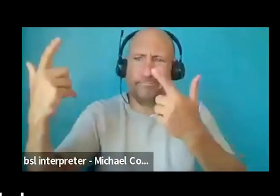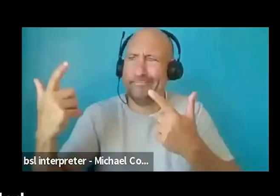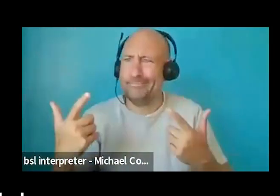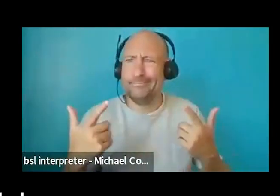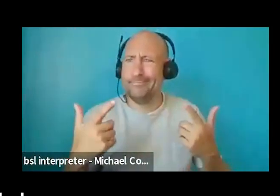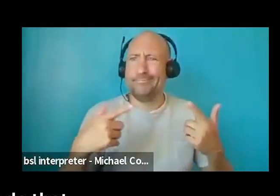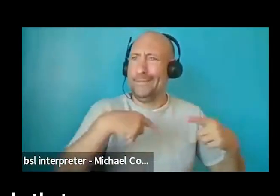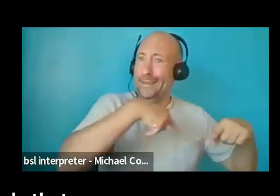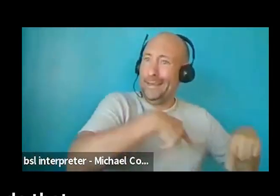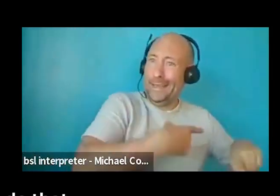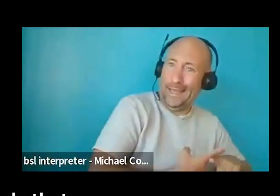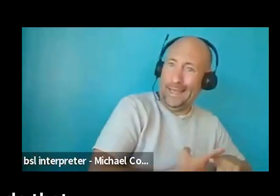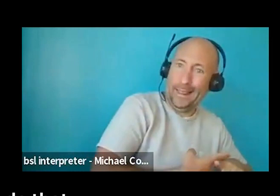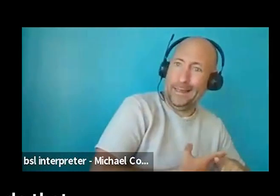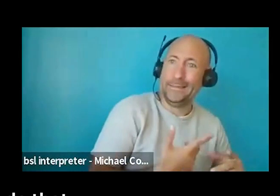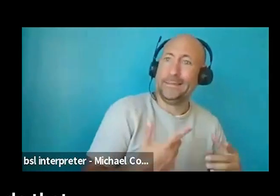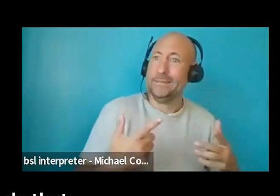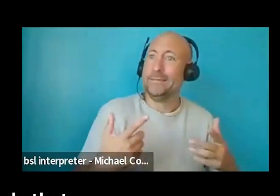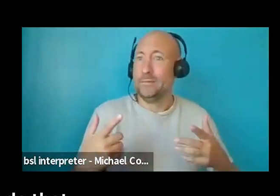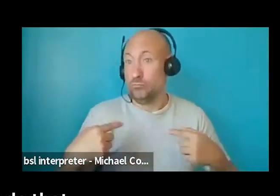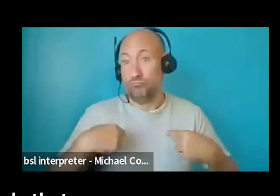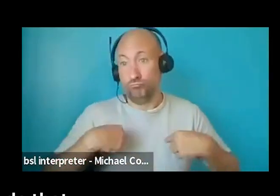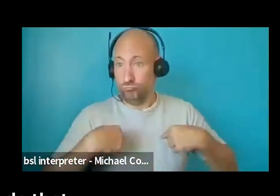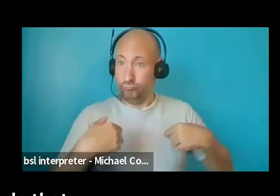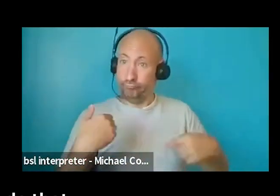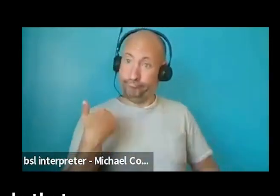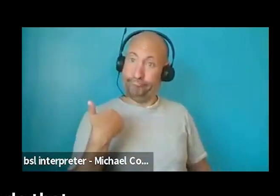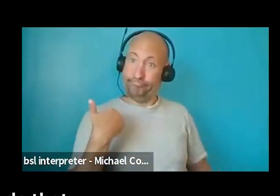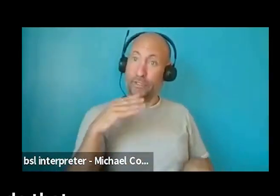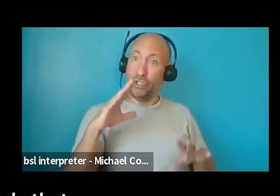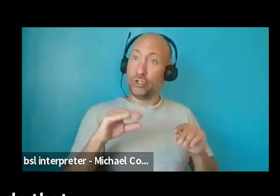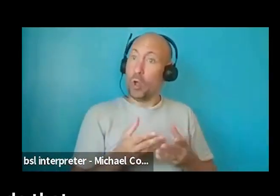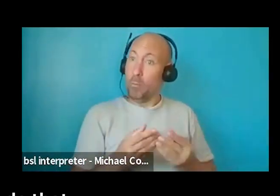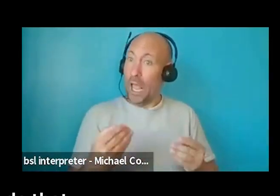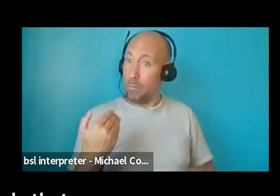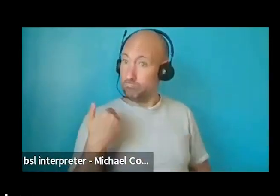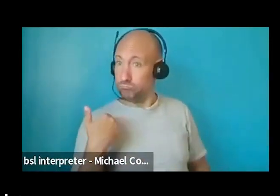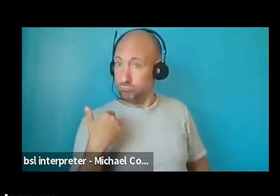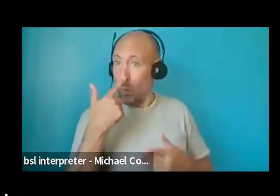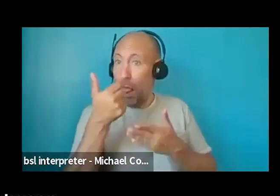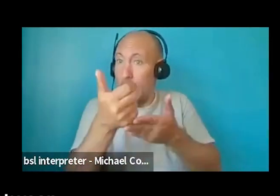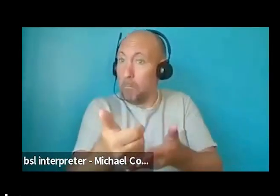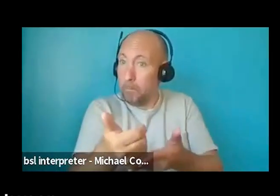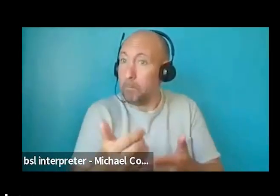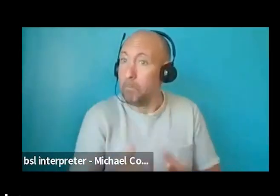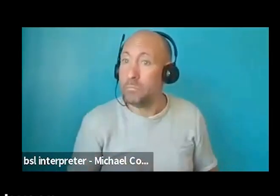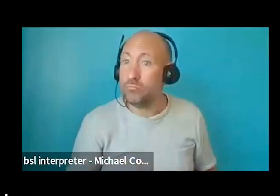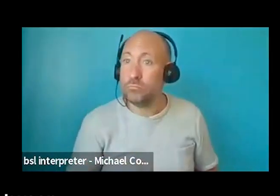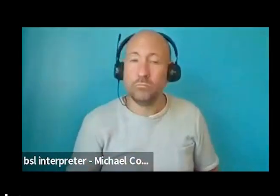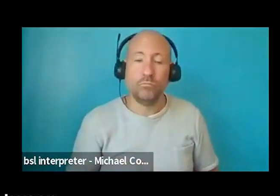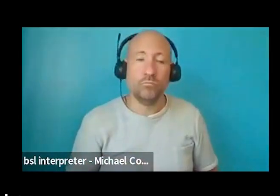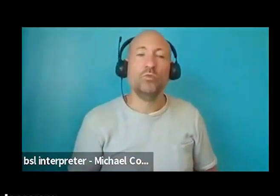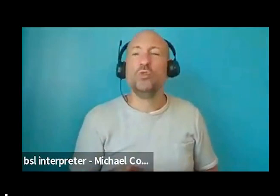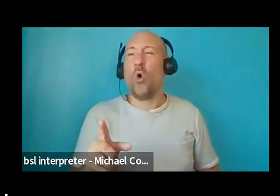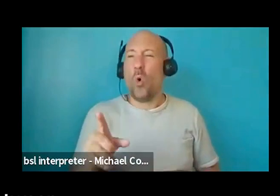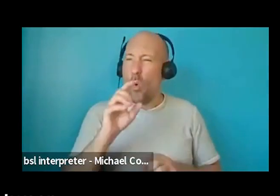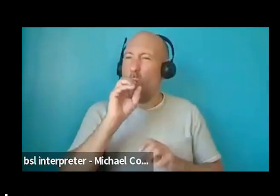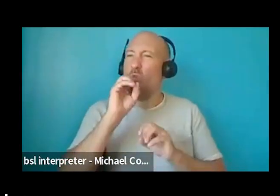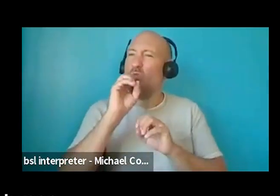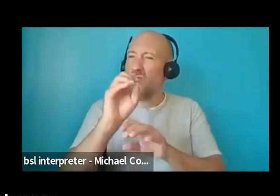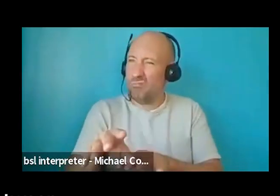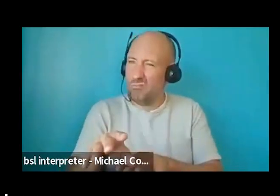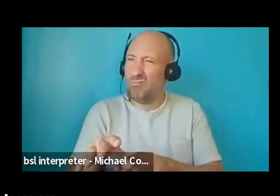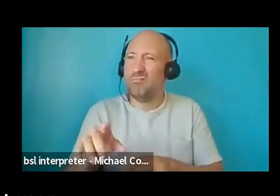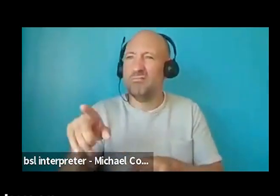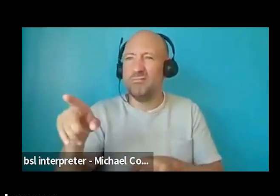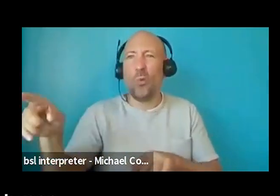in England, Stopgap Dance Company can help you do that. And to reiterate again, the